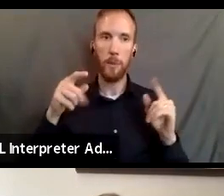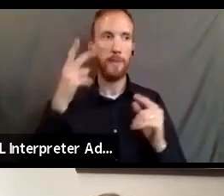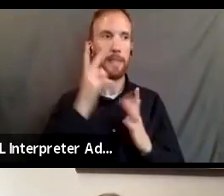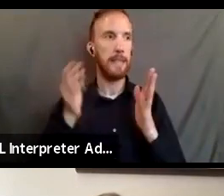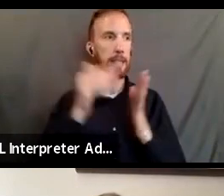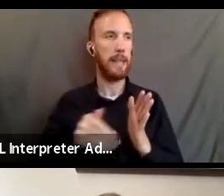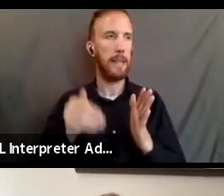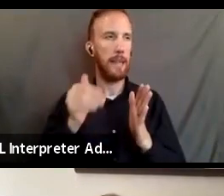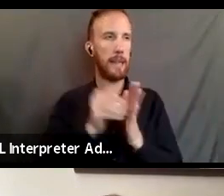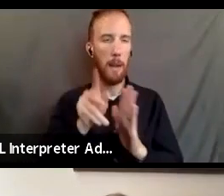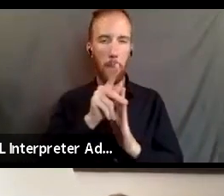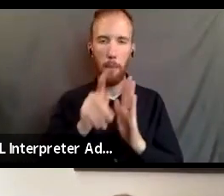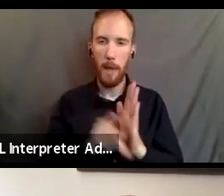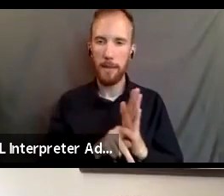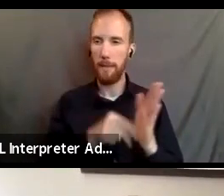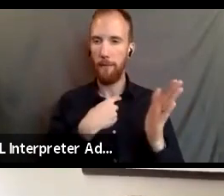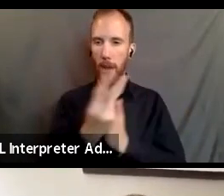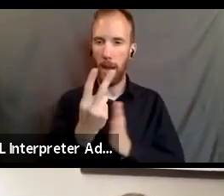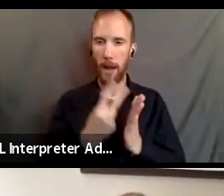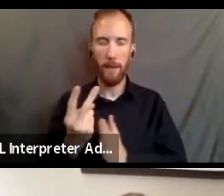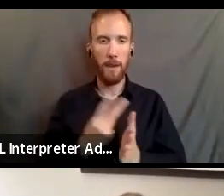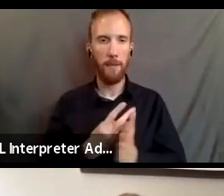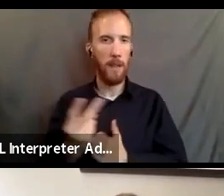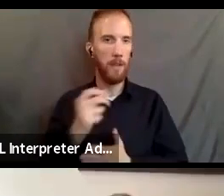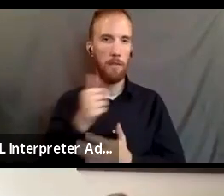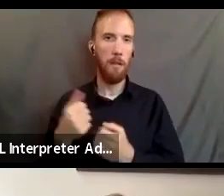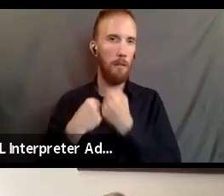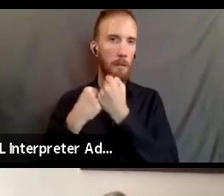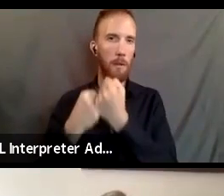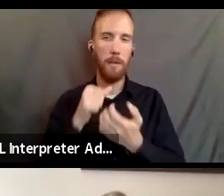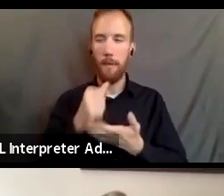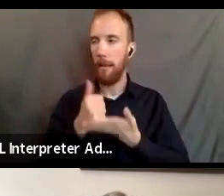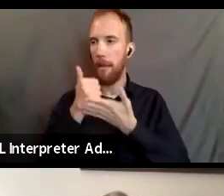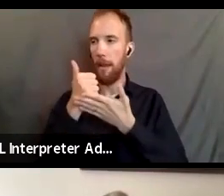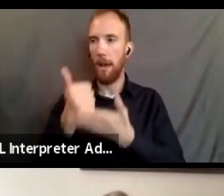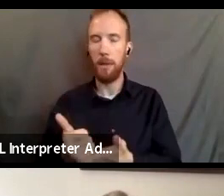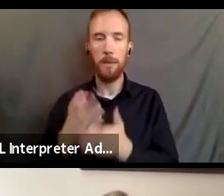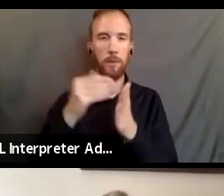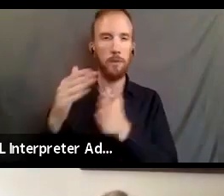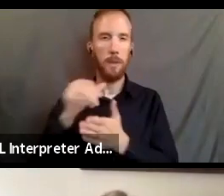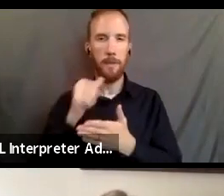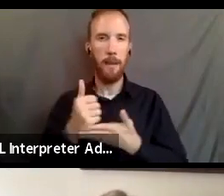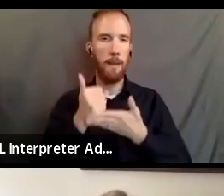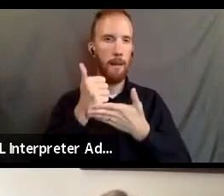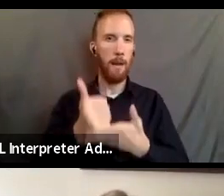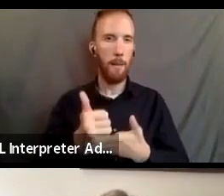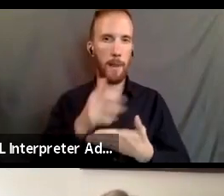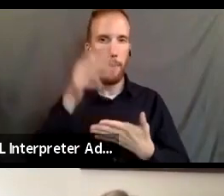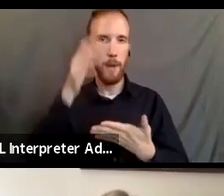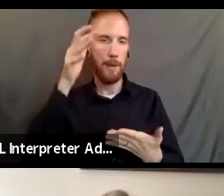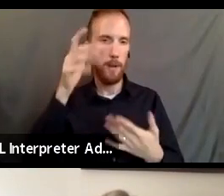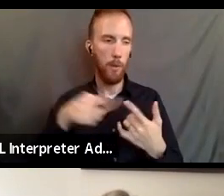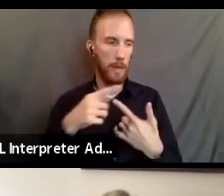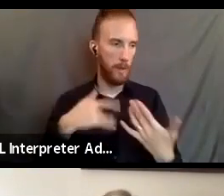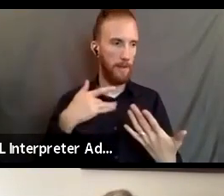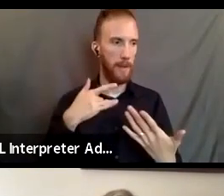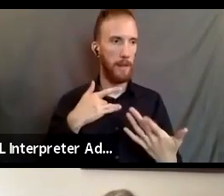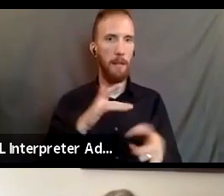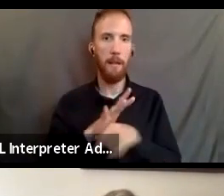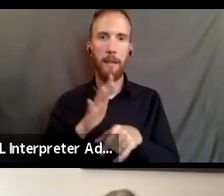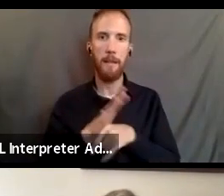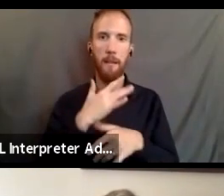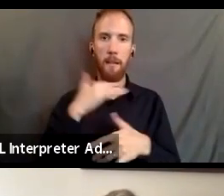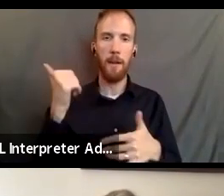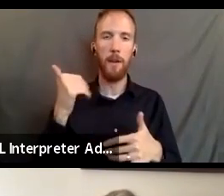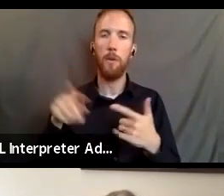students and families and parents when is enough what more evidence do we need i